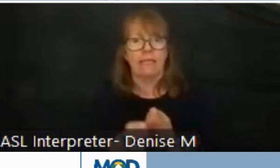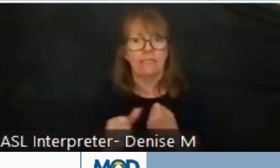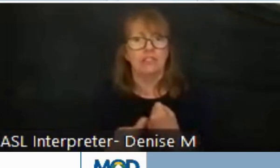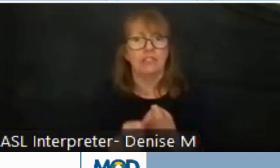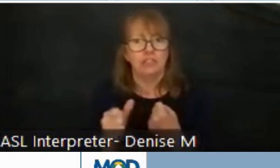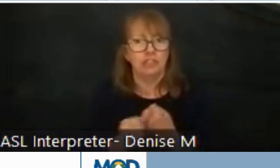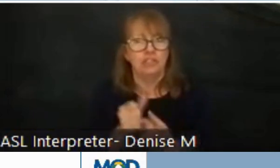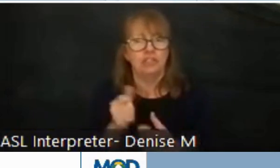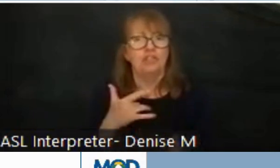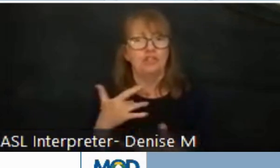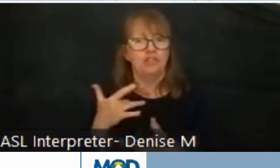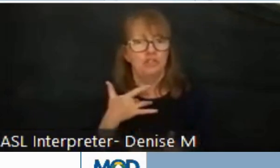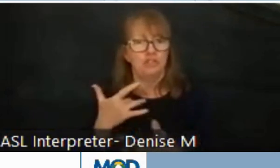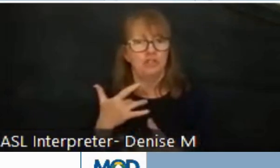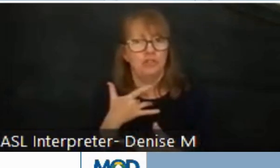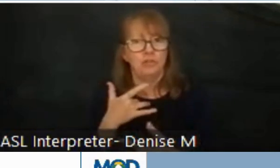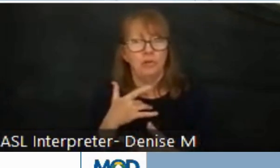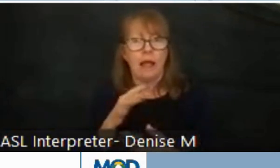sealed.